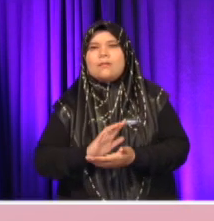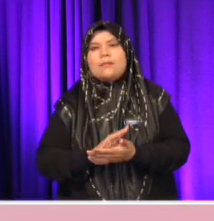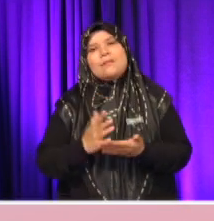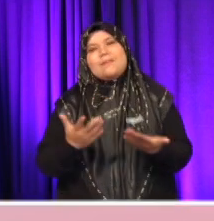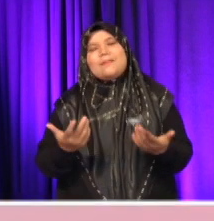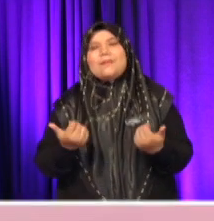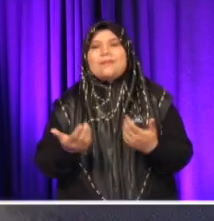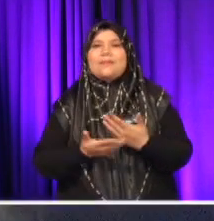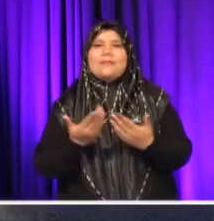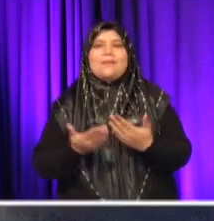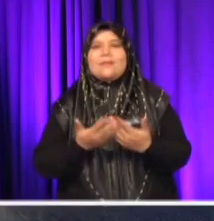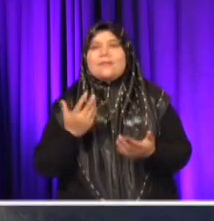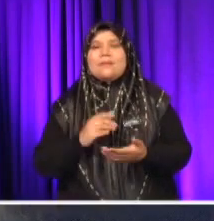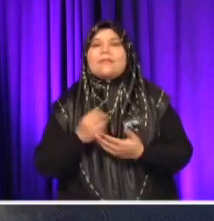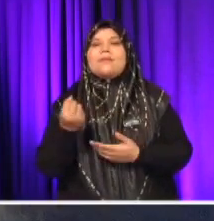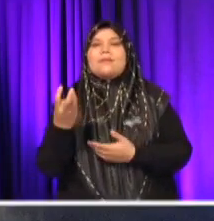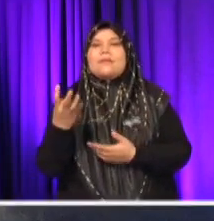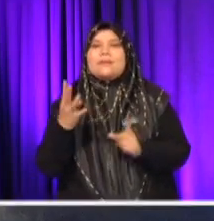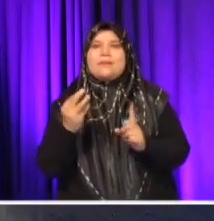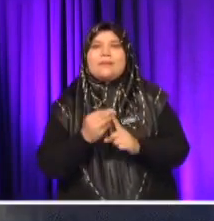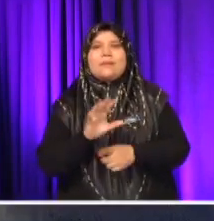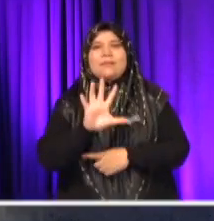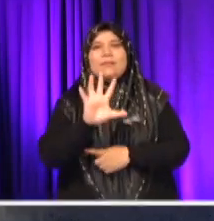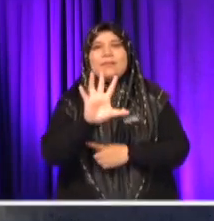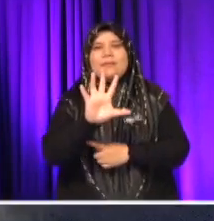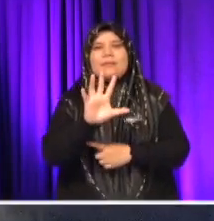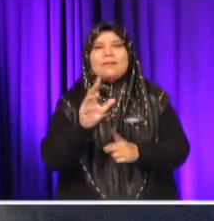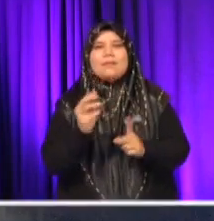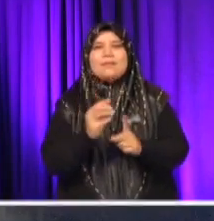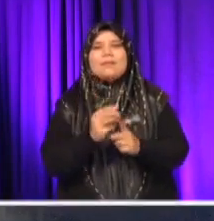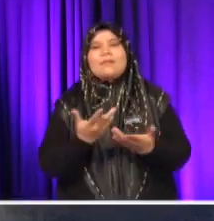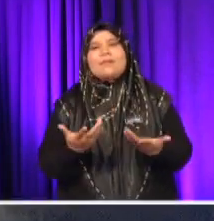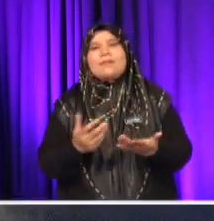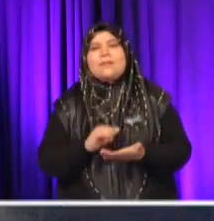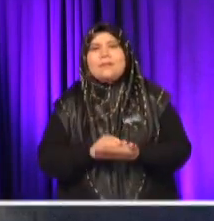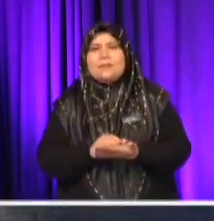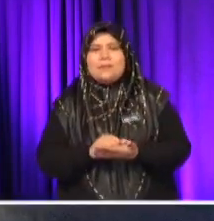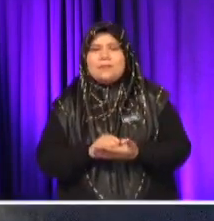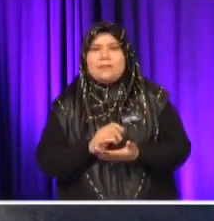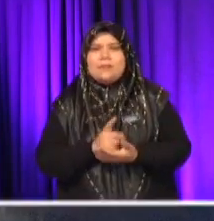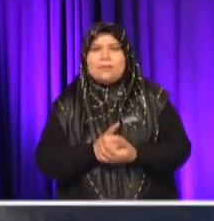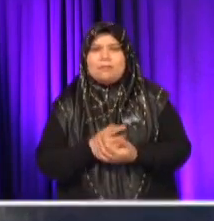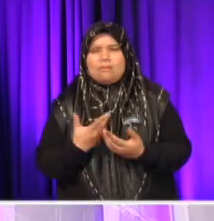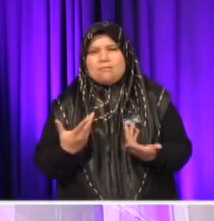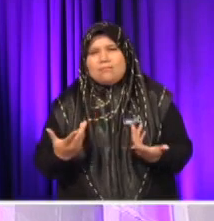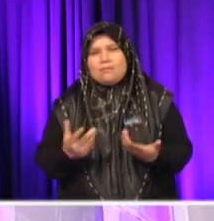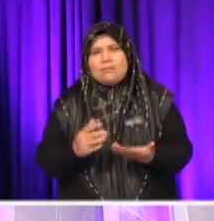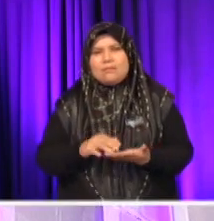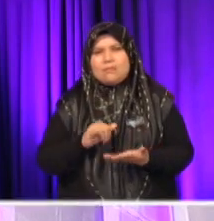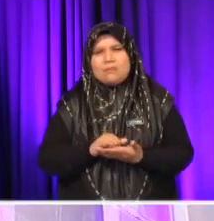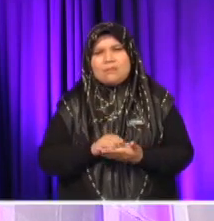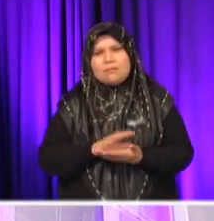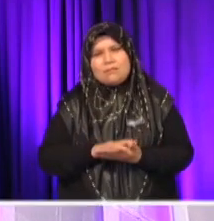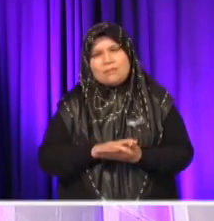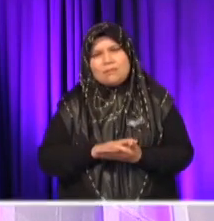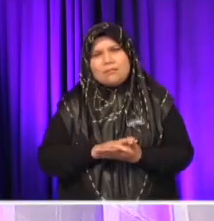you. Yeah. Easy peasy. So how many marks did I just get there? You've got 5 there. 5 there, yes. All right, And okay. I noticed, Miss Fahana, that Yeah. the answers are